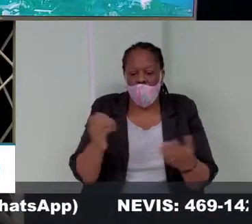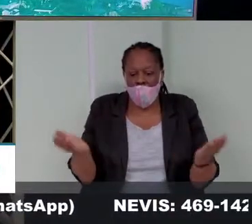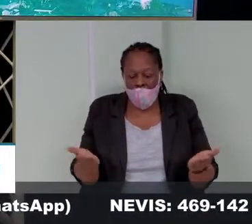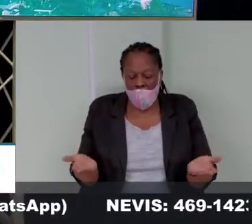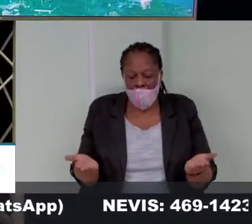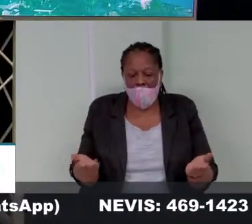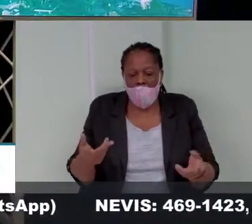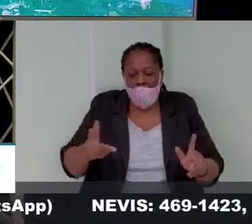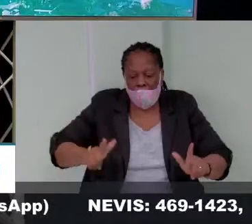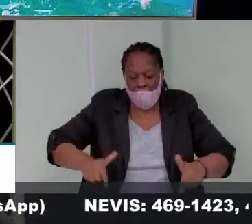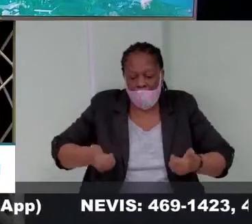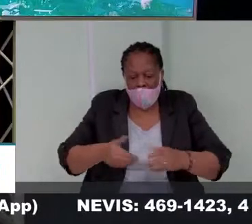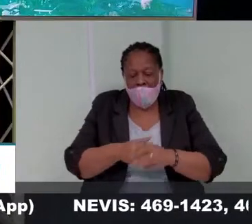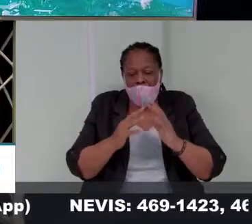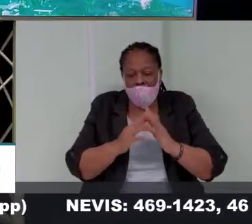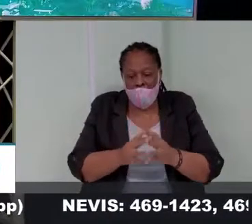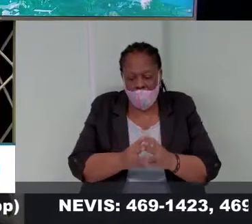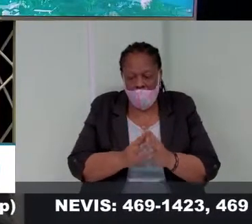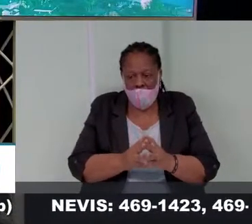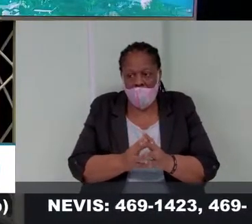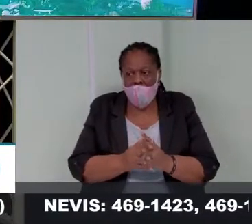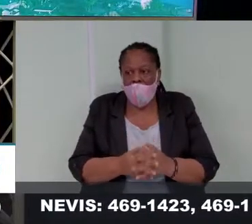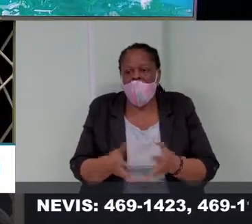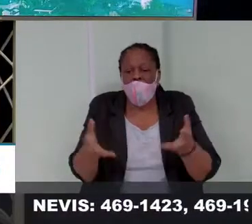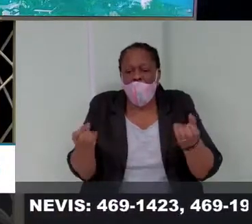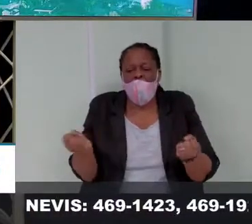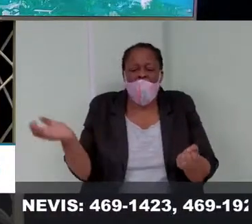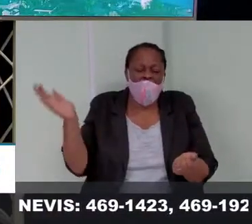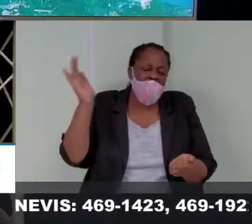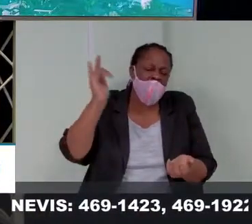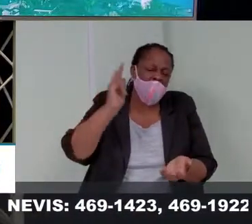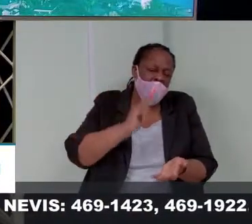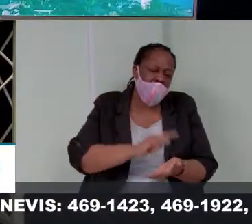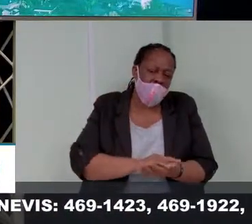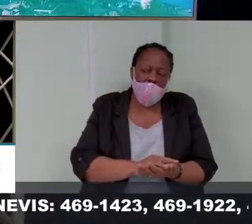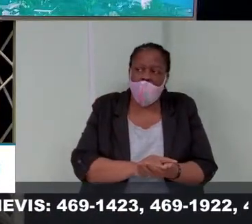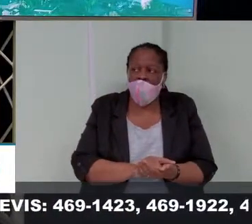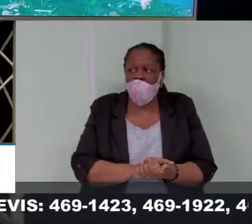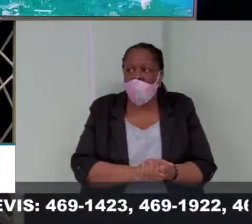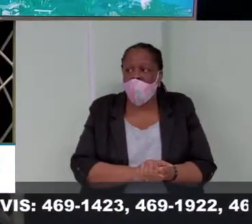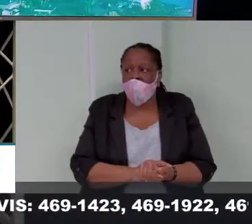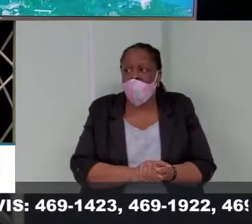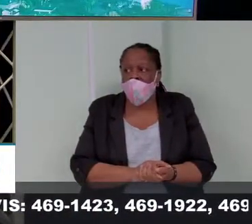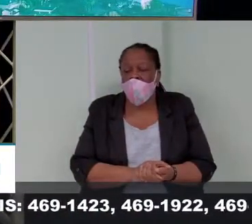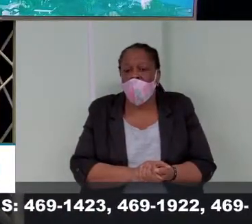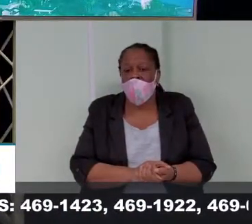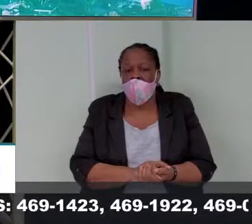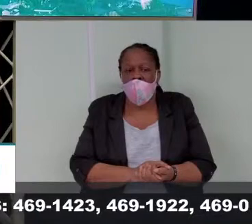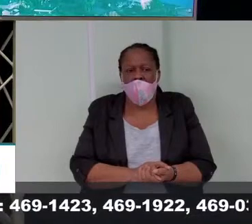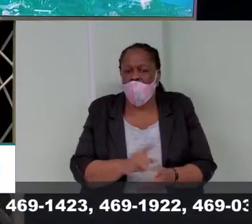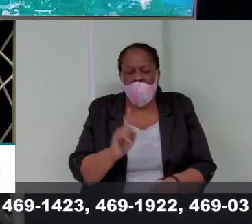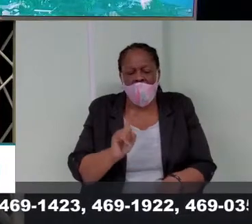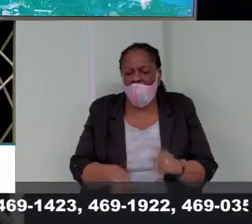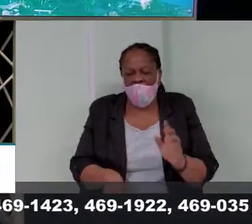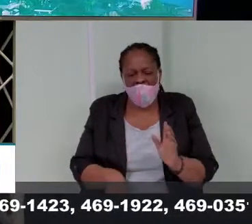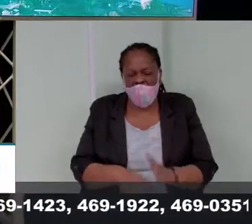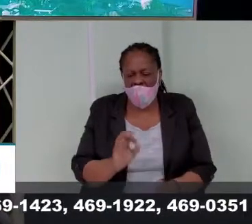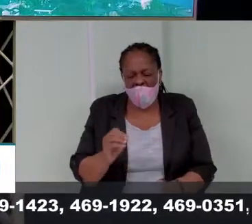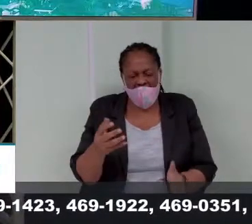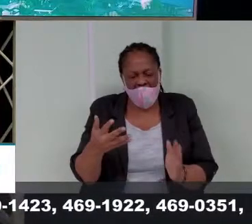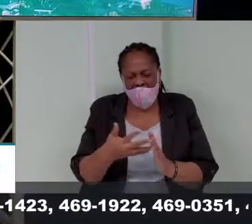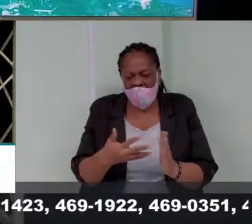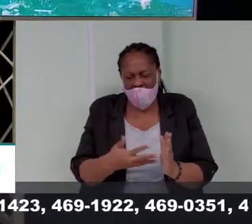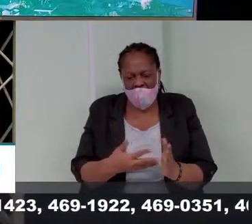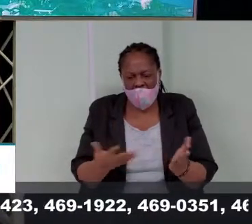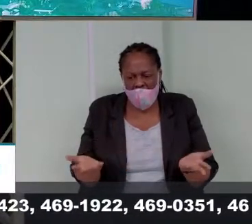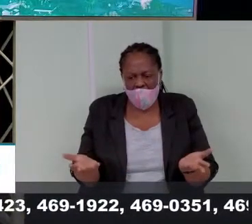home. Myself, like many others I know, find it difficult to get a PCR test with results